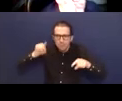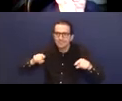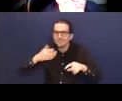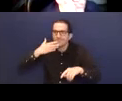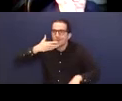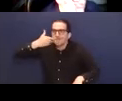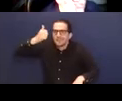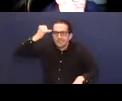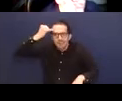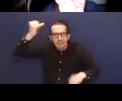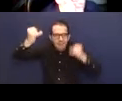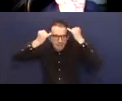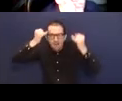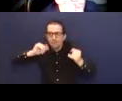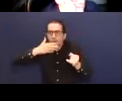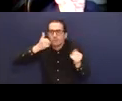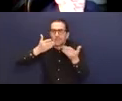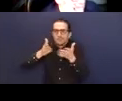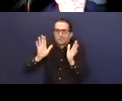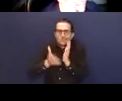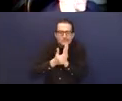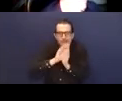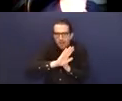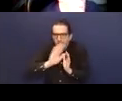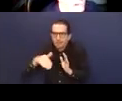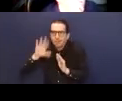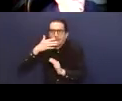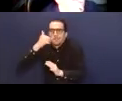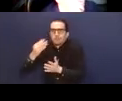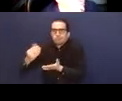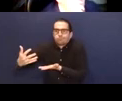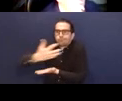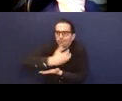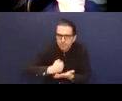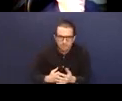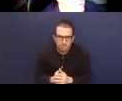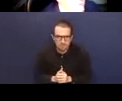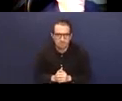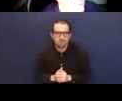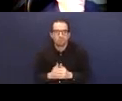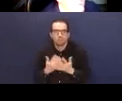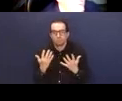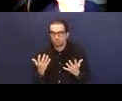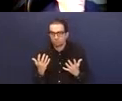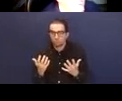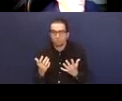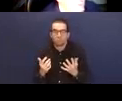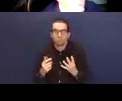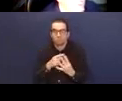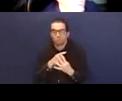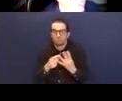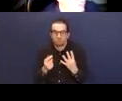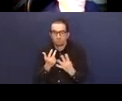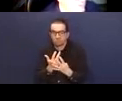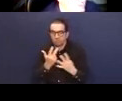which results in better customer services and greater profitability. 5. 3/4 of people with a disability have more